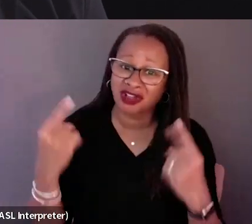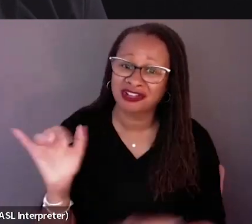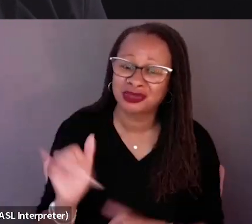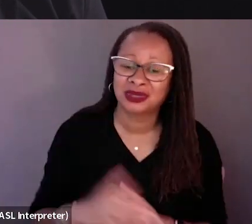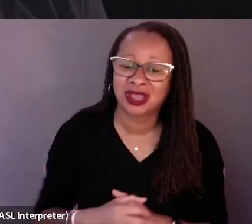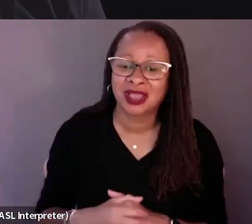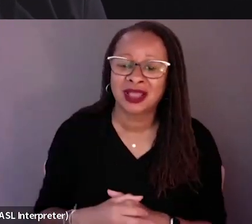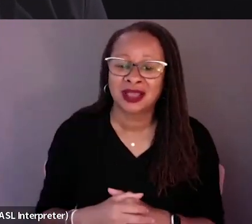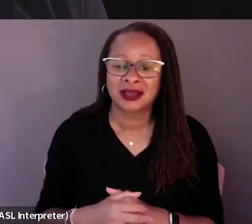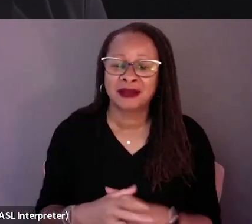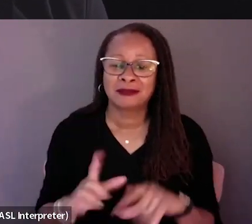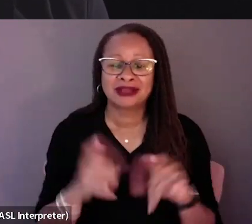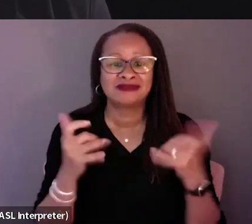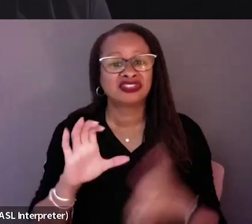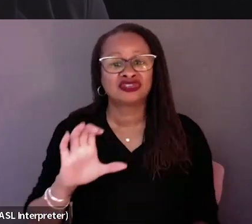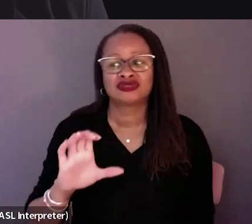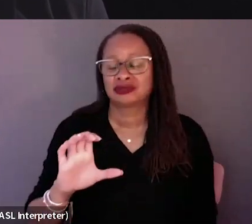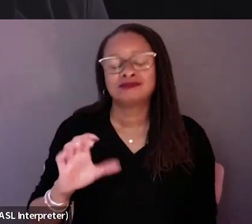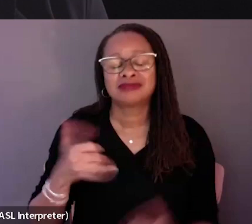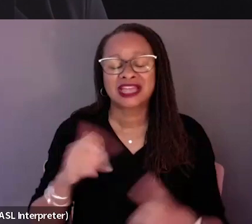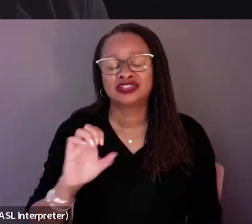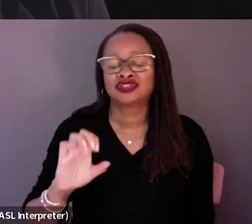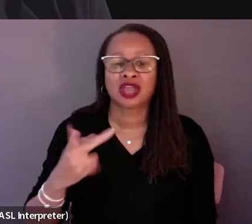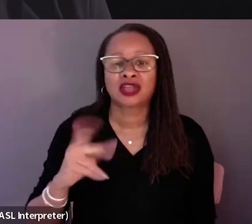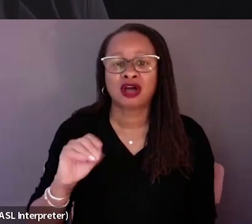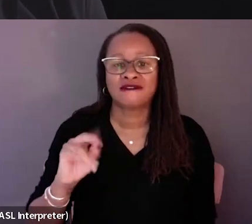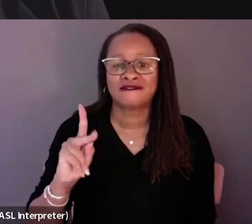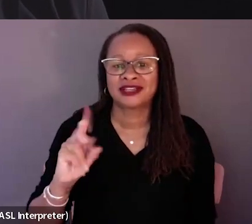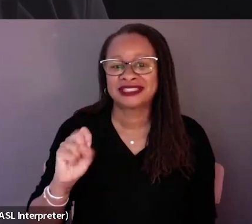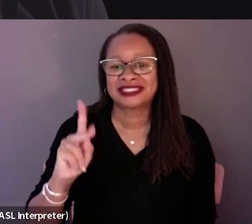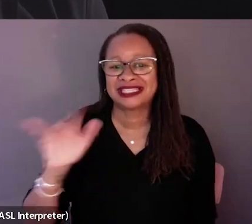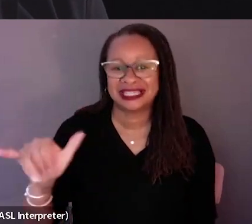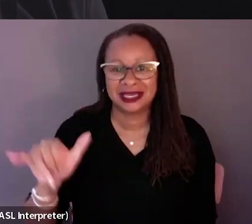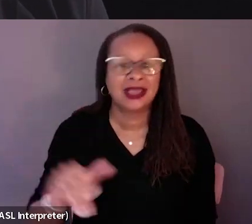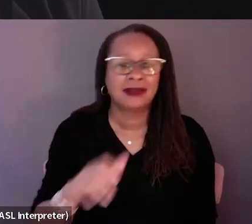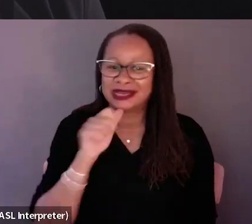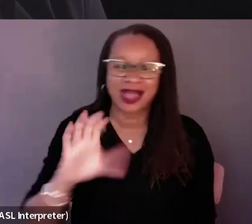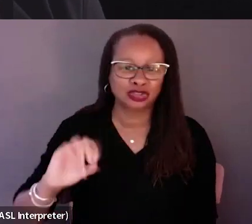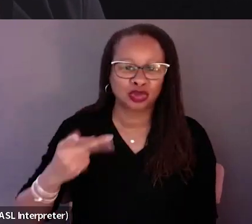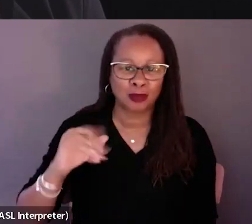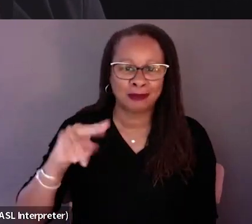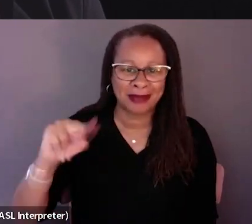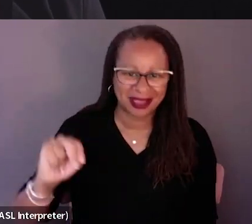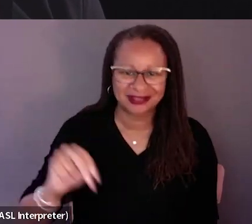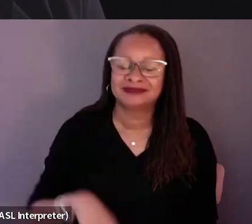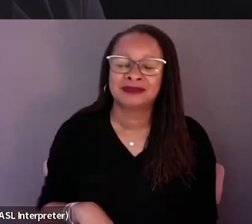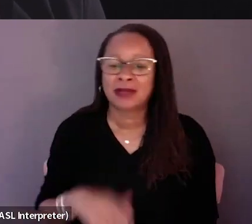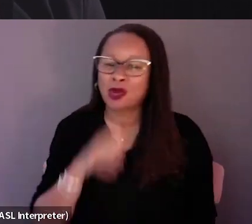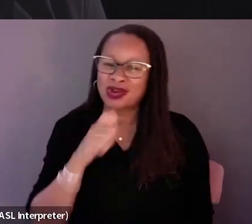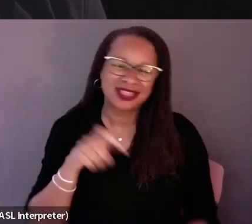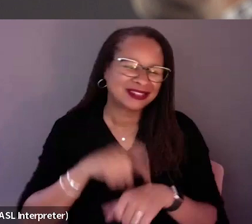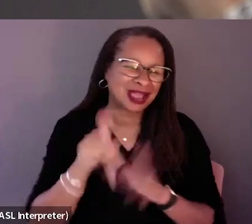was that in this case he's playing Tchaikovsky or not Chopin necessarily, but that we're not quite in that era